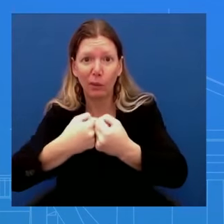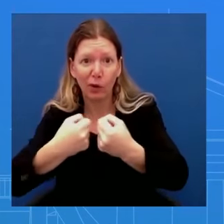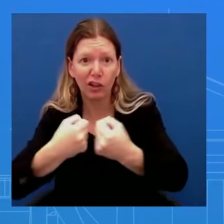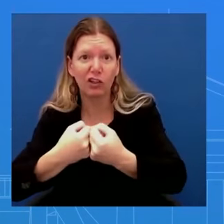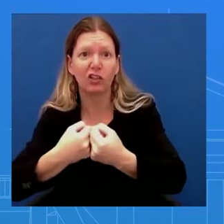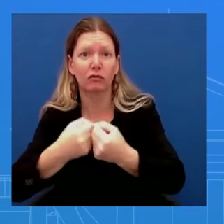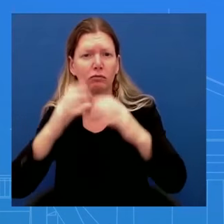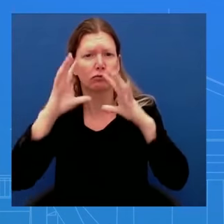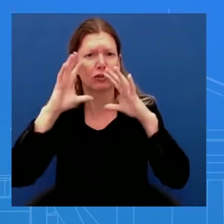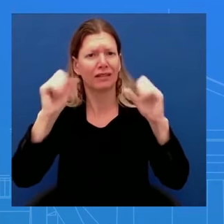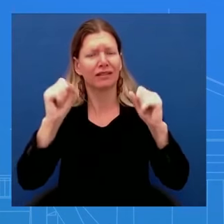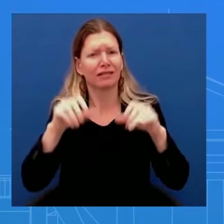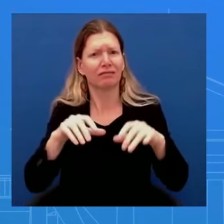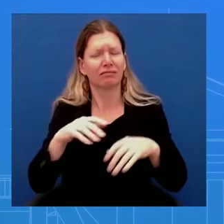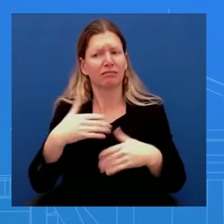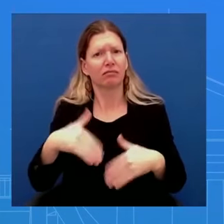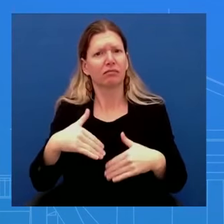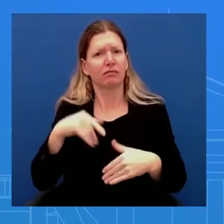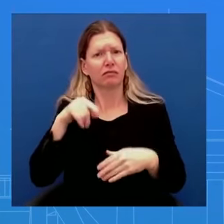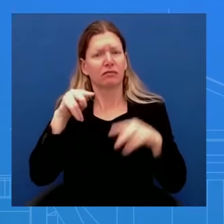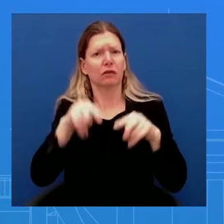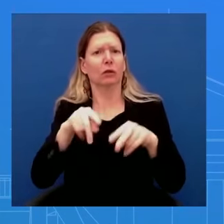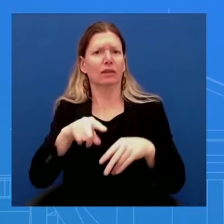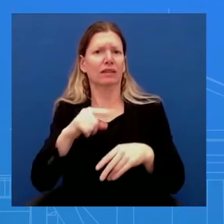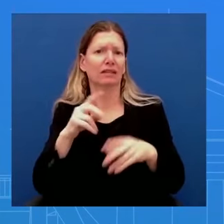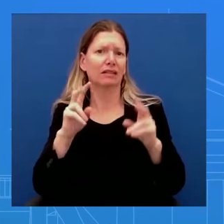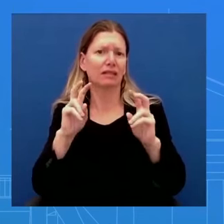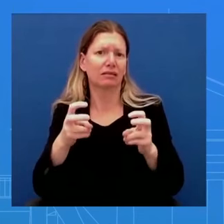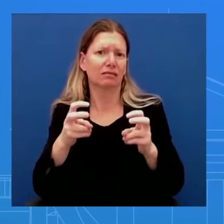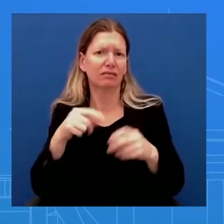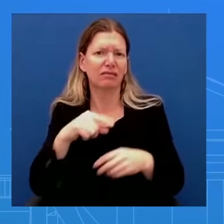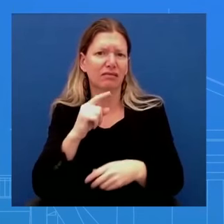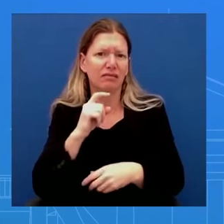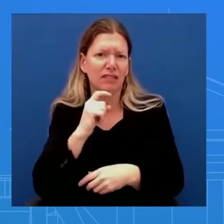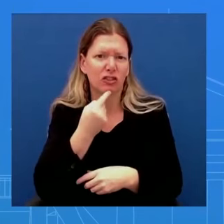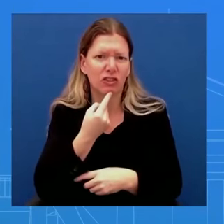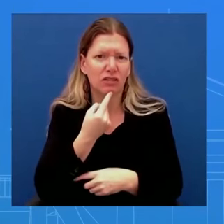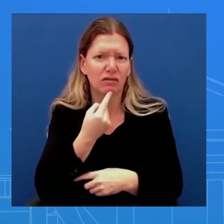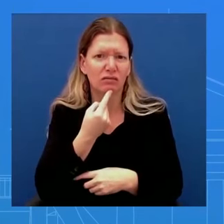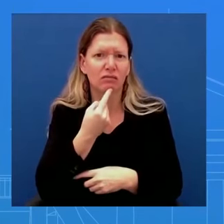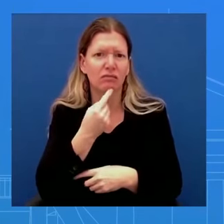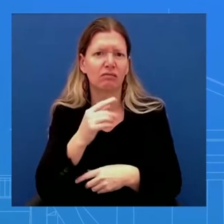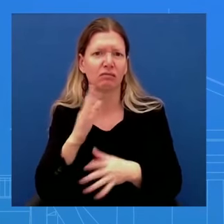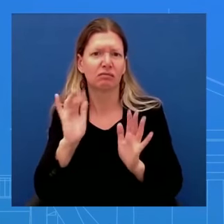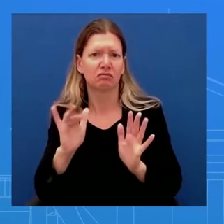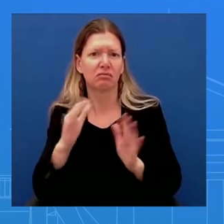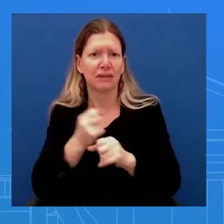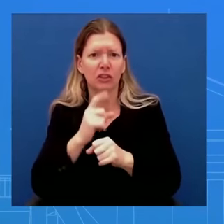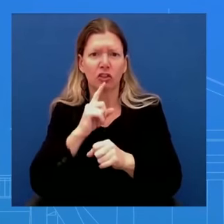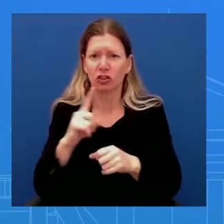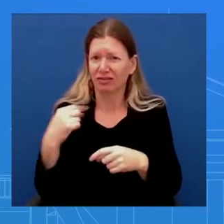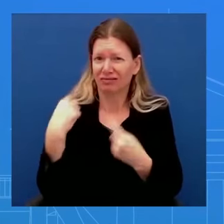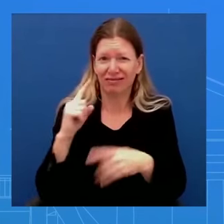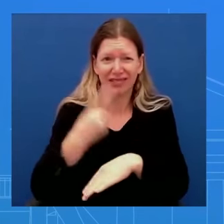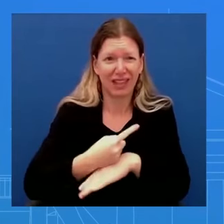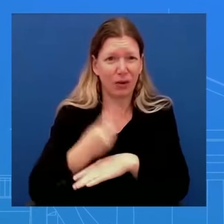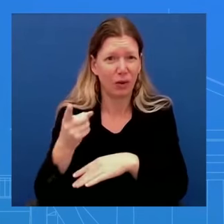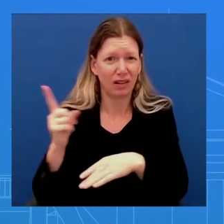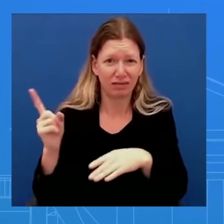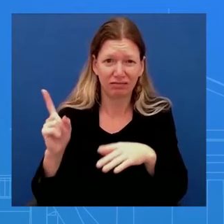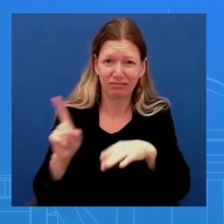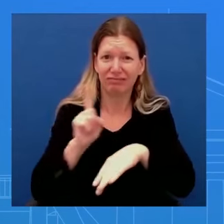day, which is almost 3 years, it'll be 3 years ago, that he put forward a comprehensive immigration legislation to deal